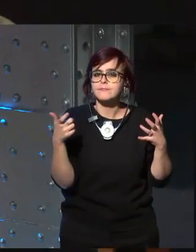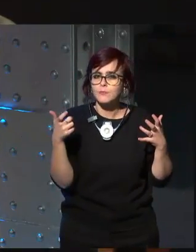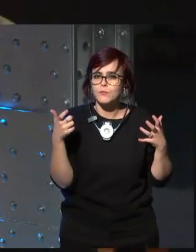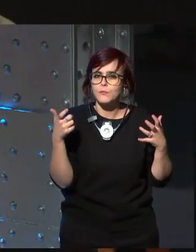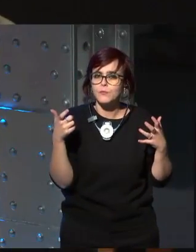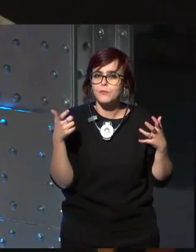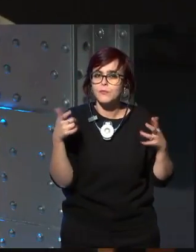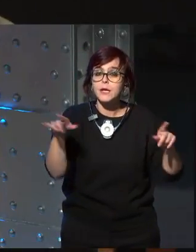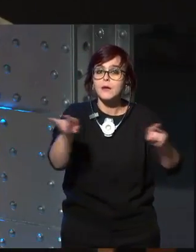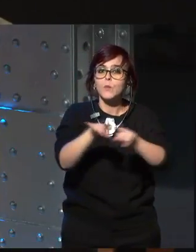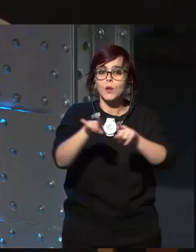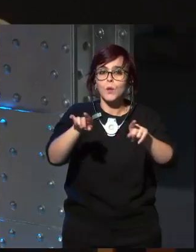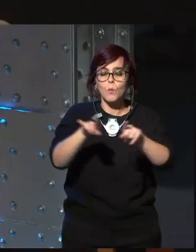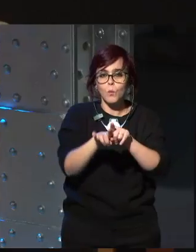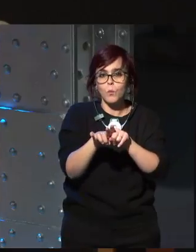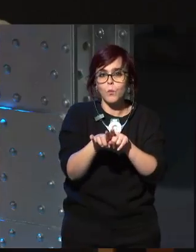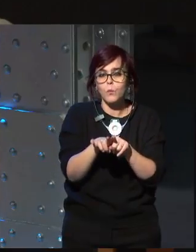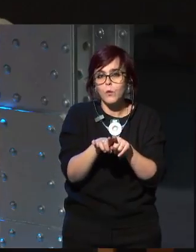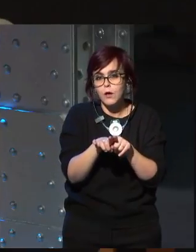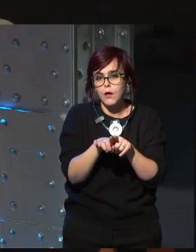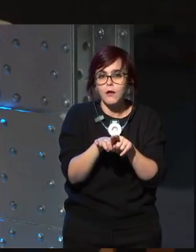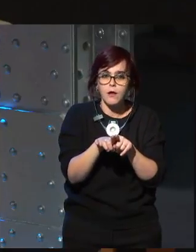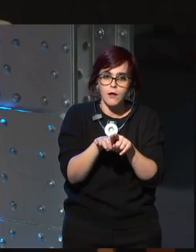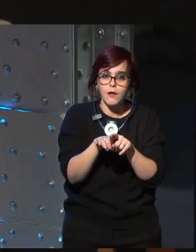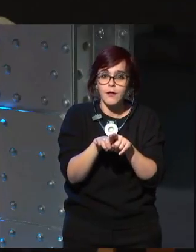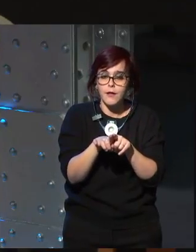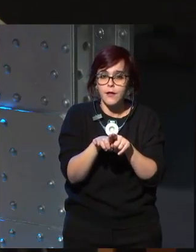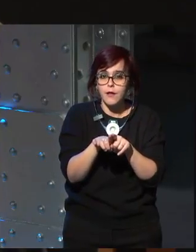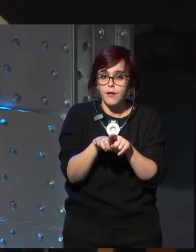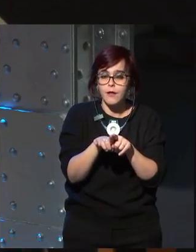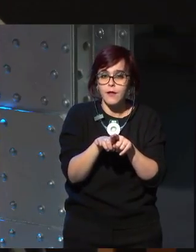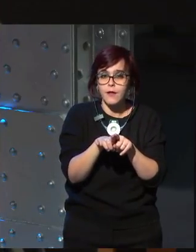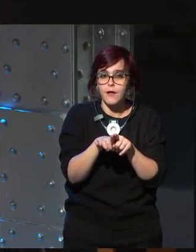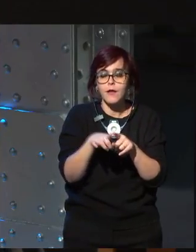it's quite striking. Because in actual fact,